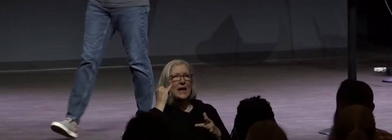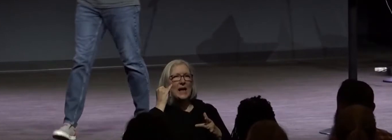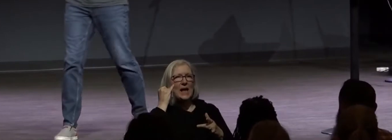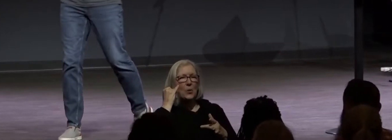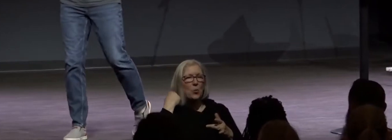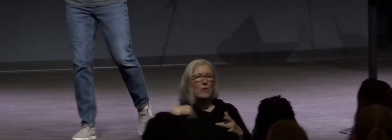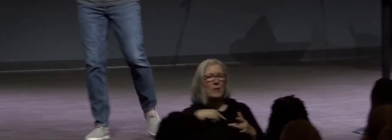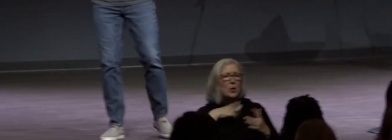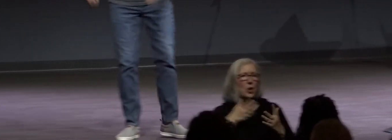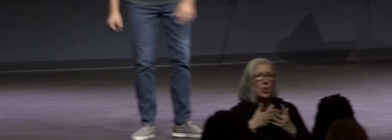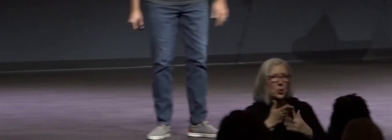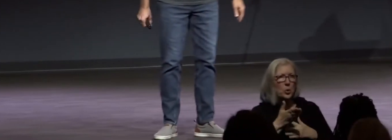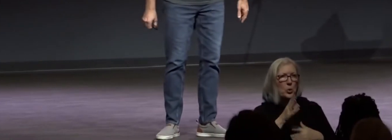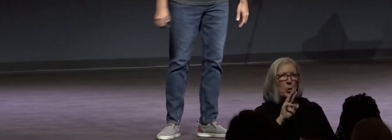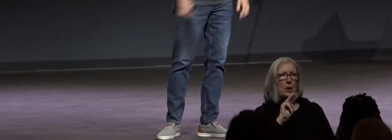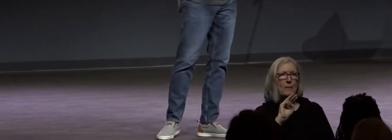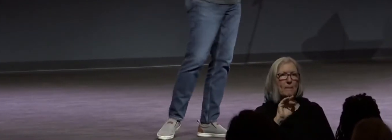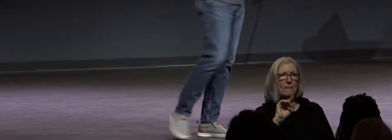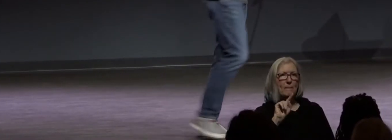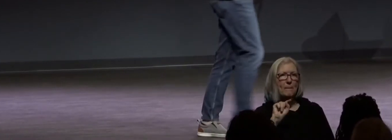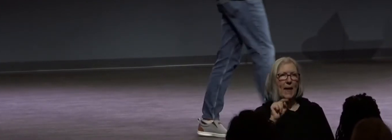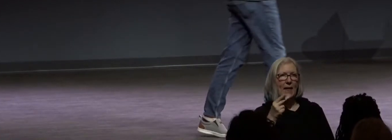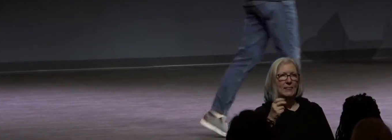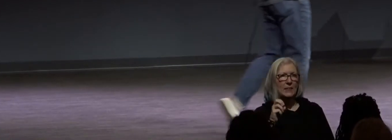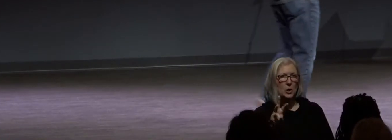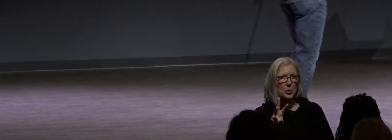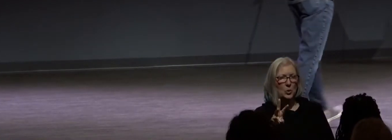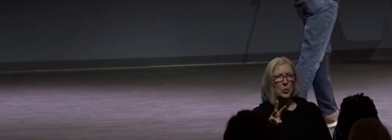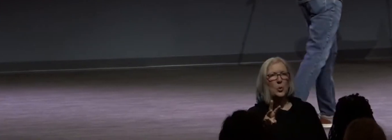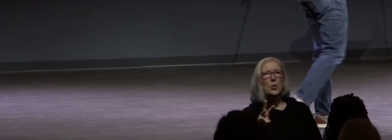Matthew, reconnecting with Jesus Christ,